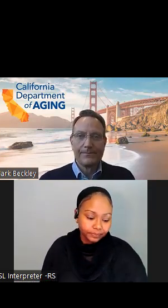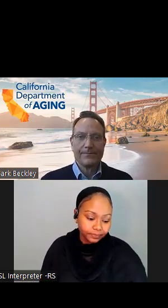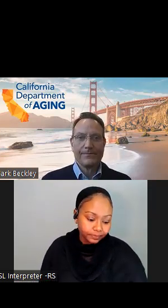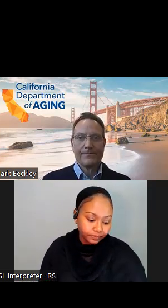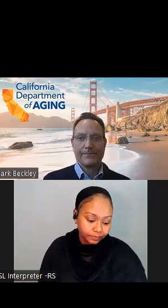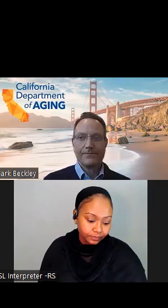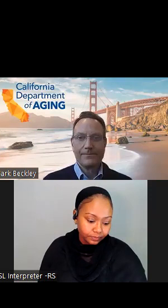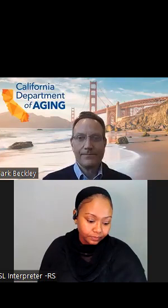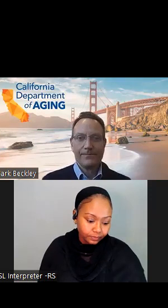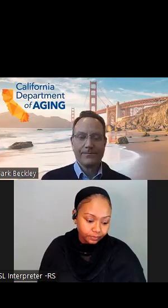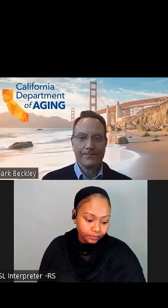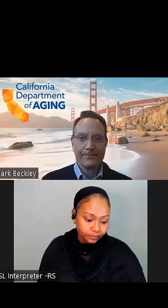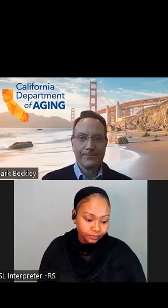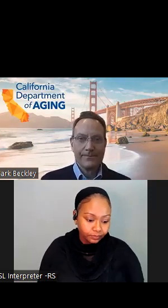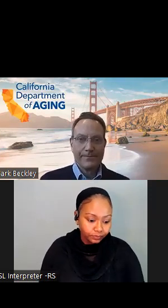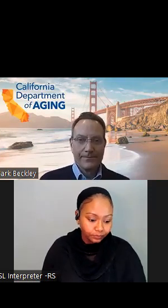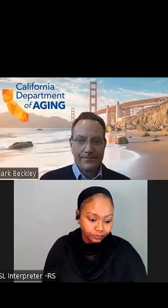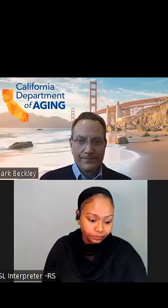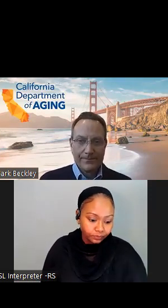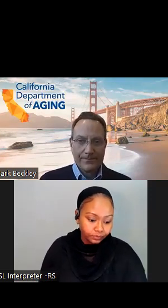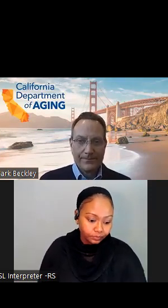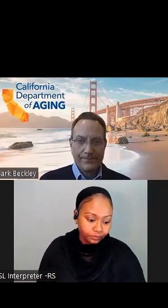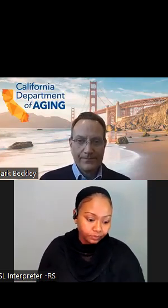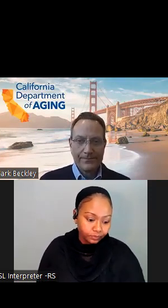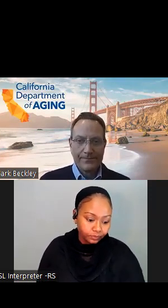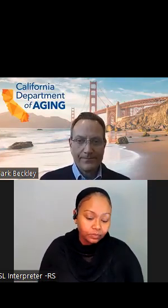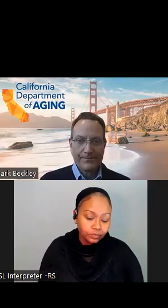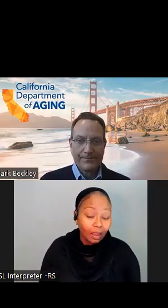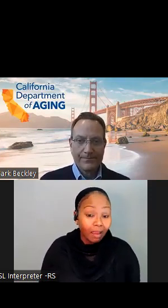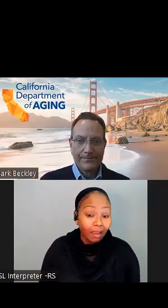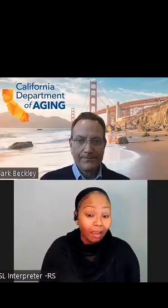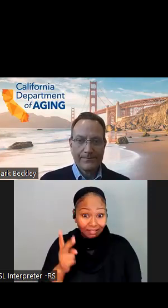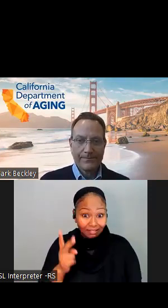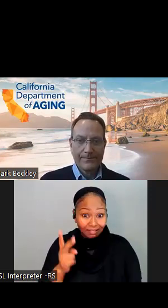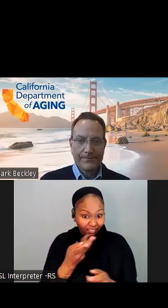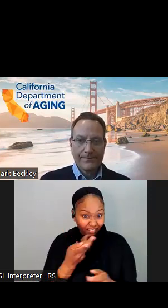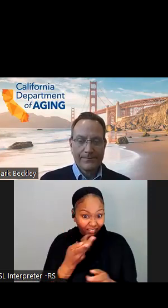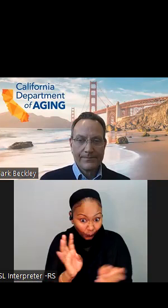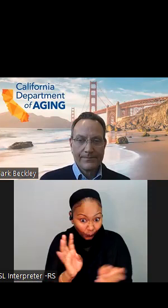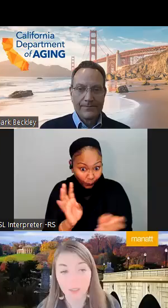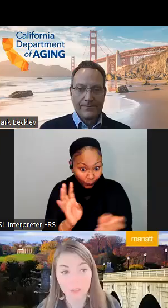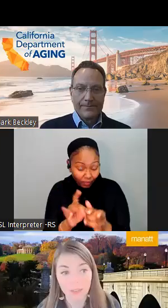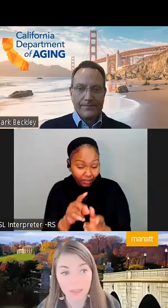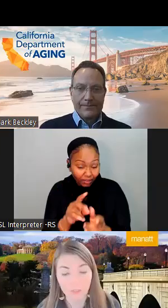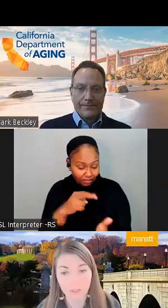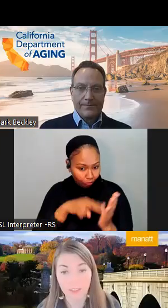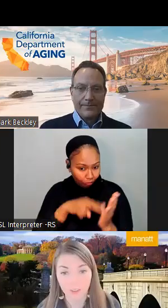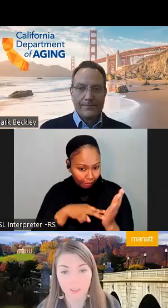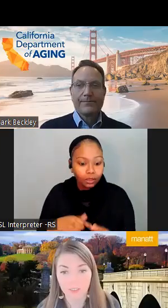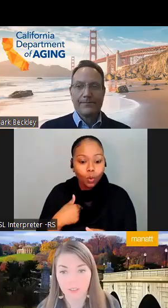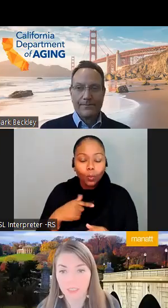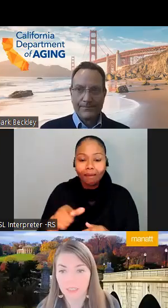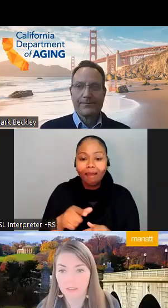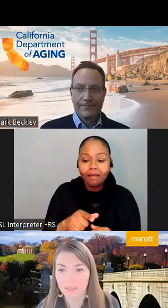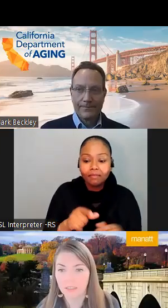Great, and we're seeing some comments here. I'll read a few out. We had a note to consider subacute SNFs,